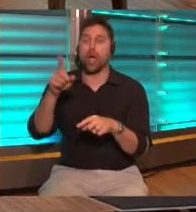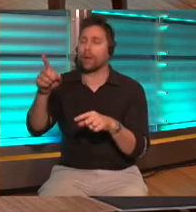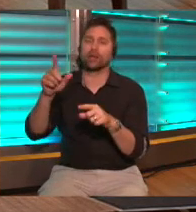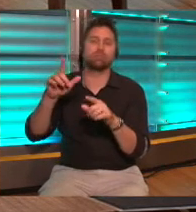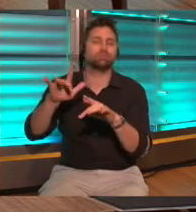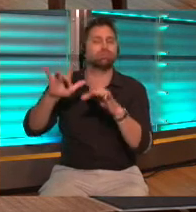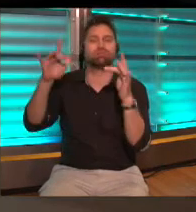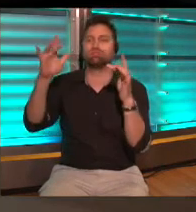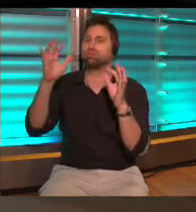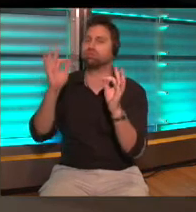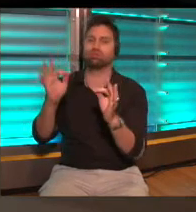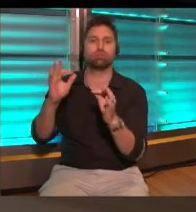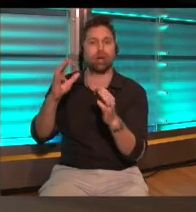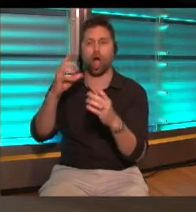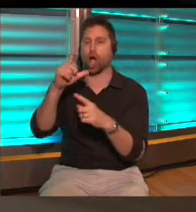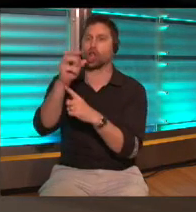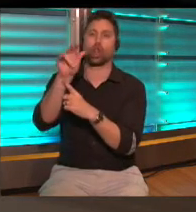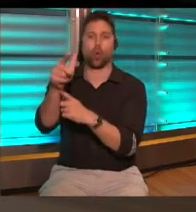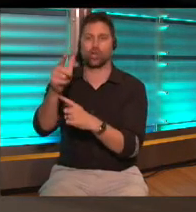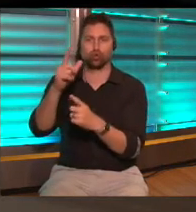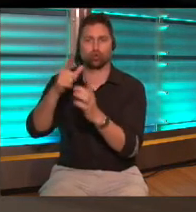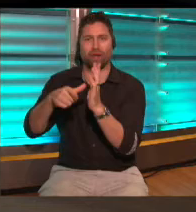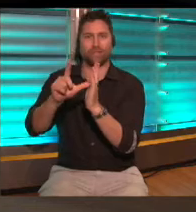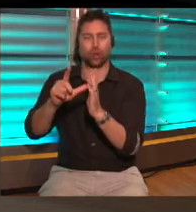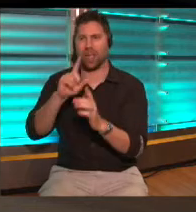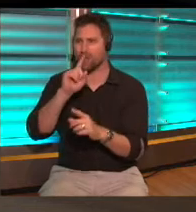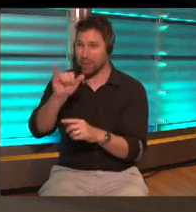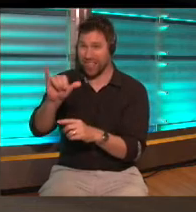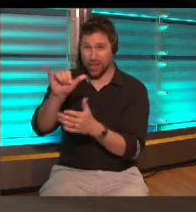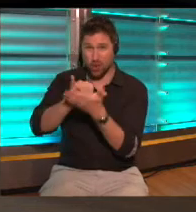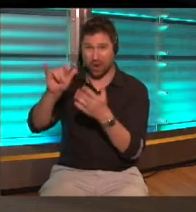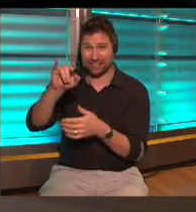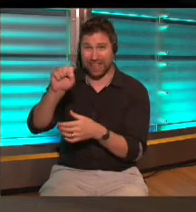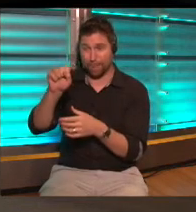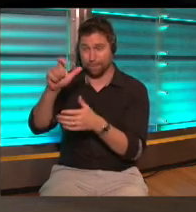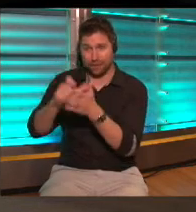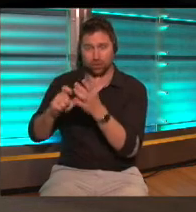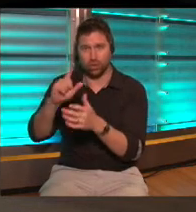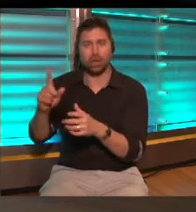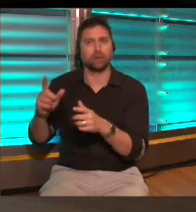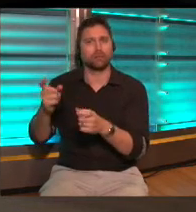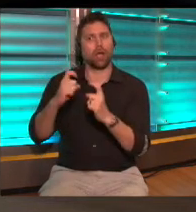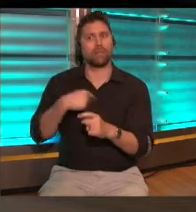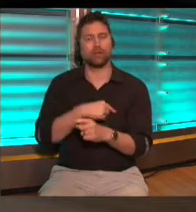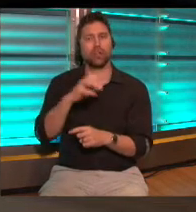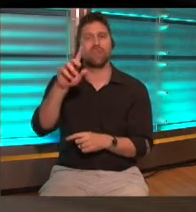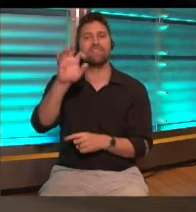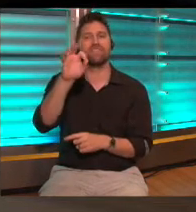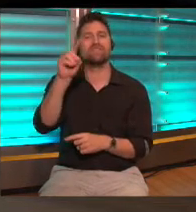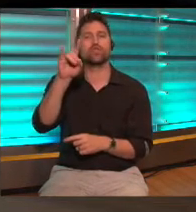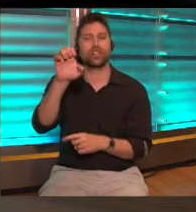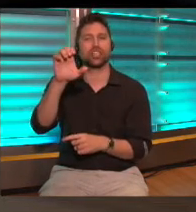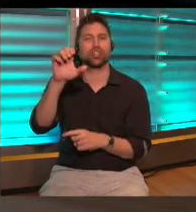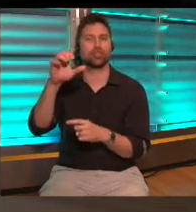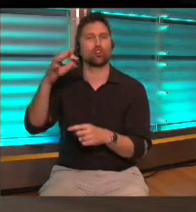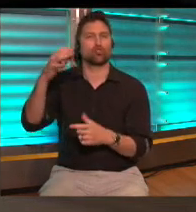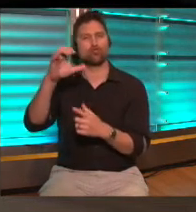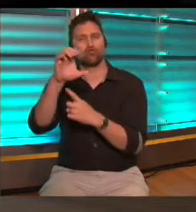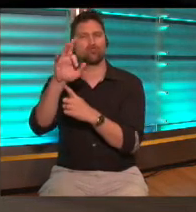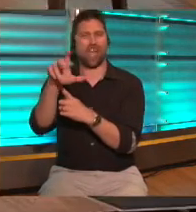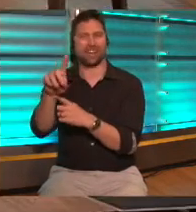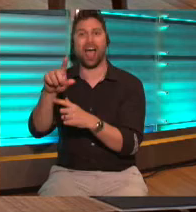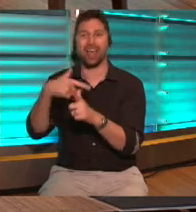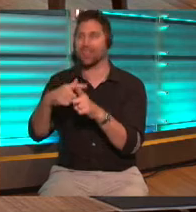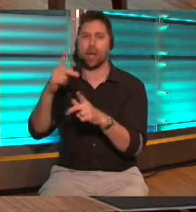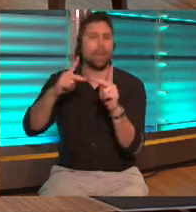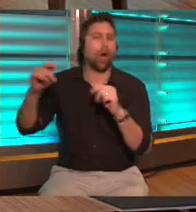review, and it wasn't until that New York Times piece came out that it really gave us foodie cred, mm-hmm. and we had people coming in from all over. Mm-hmm. But the